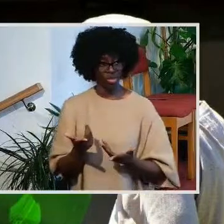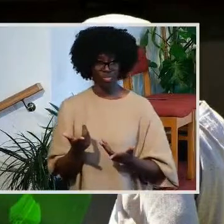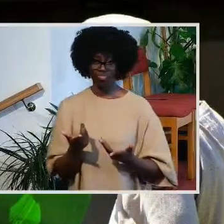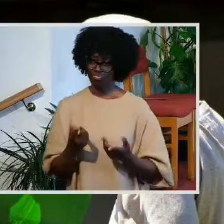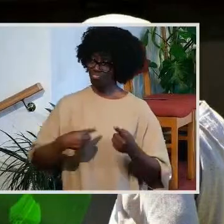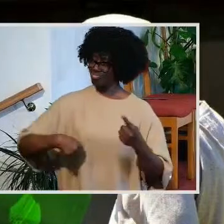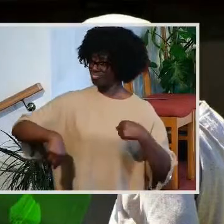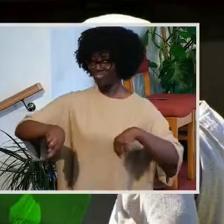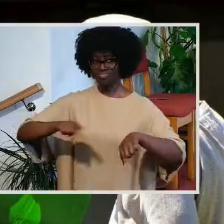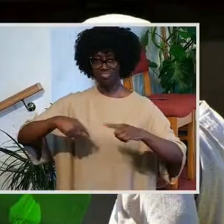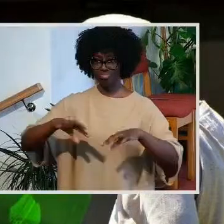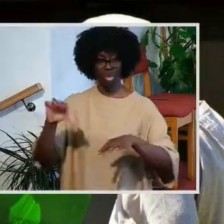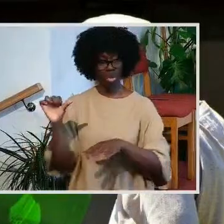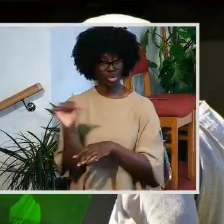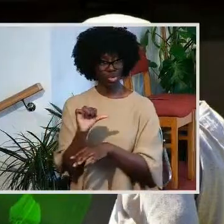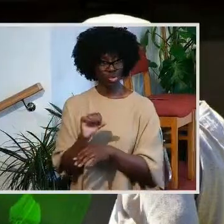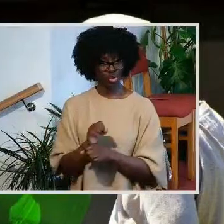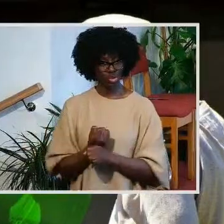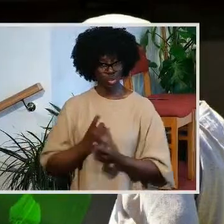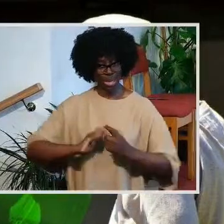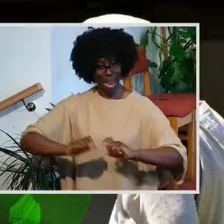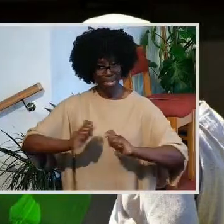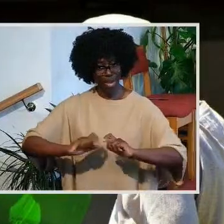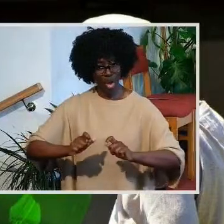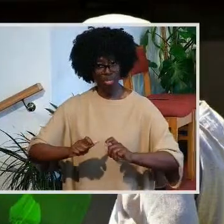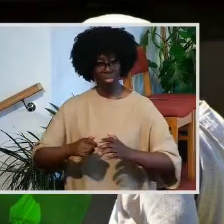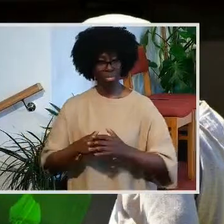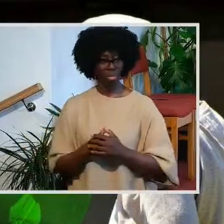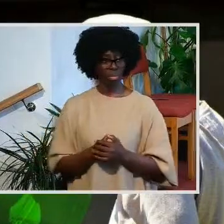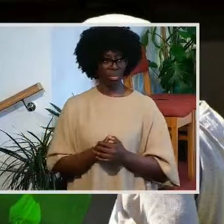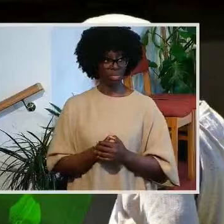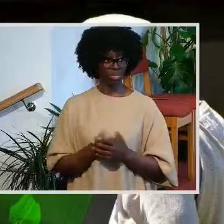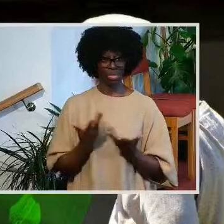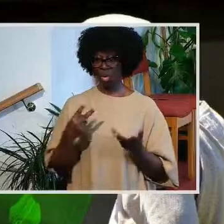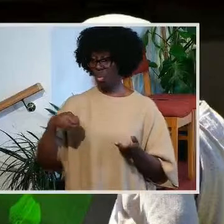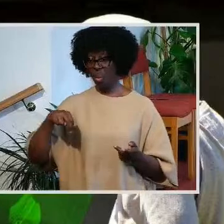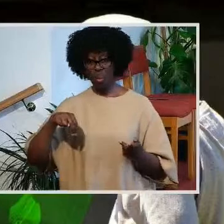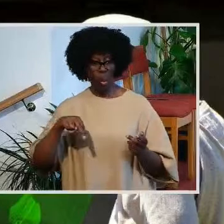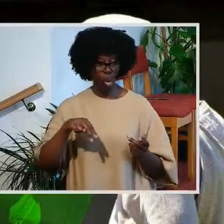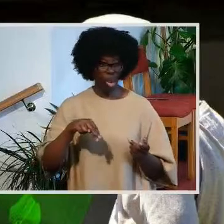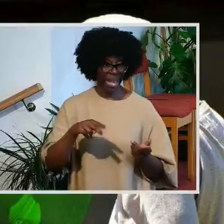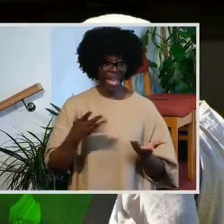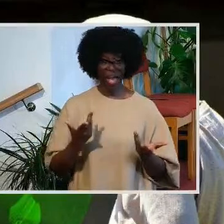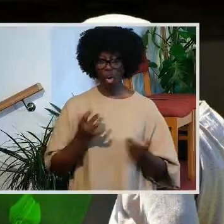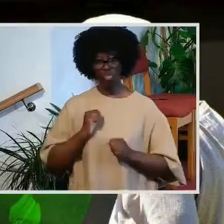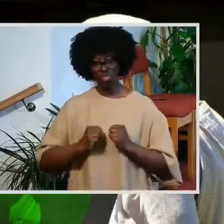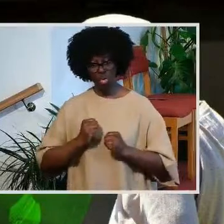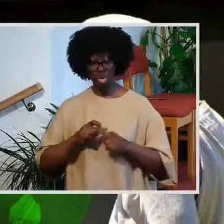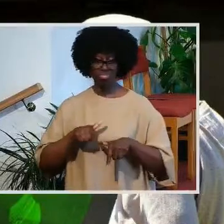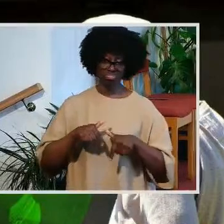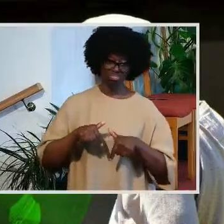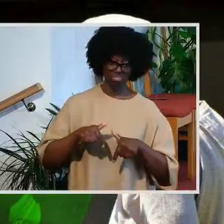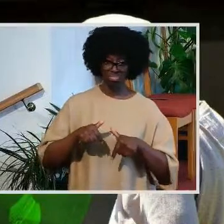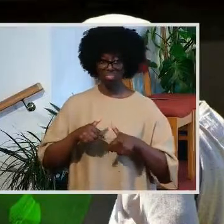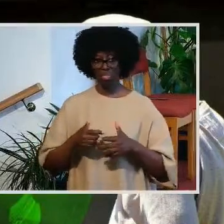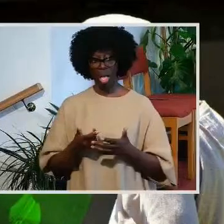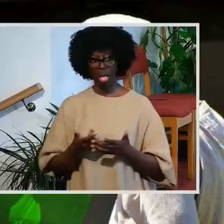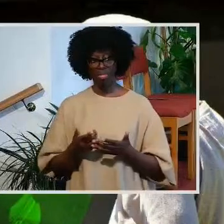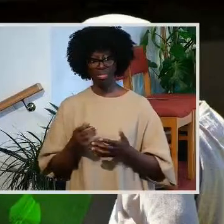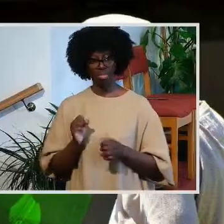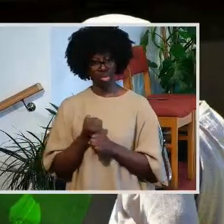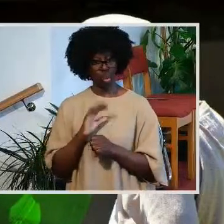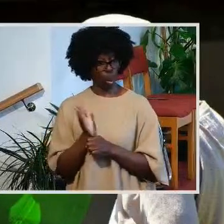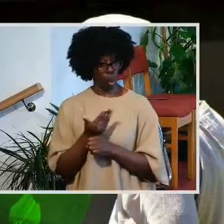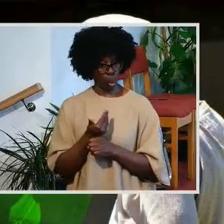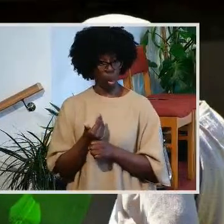that, the more mundane activity that we think of, like walking, running, cycling. And the target